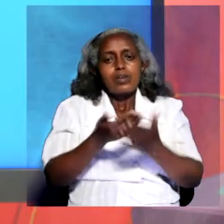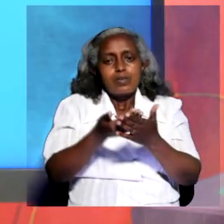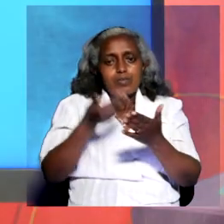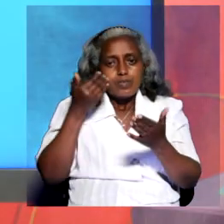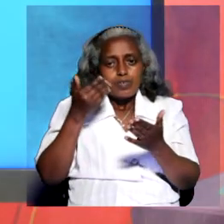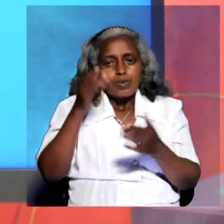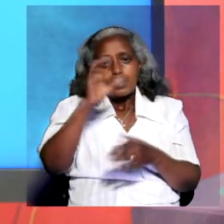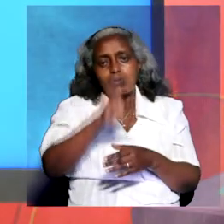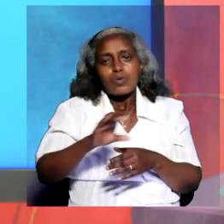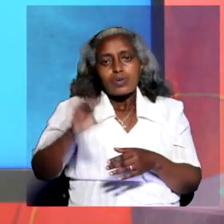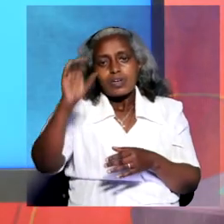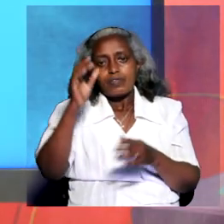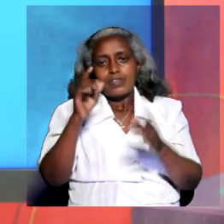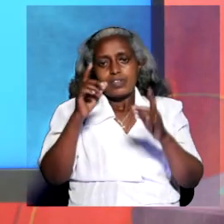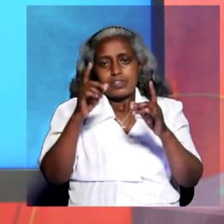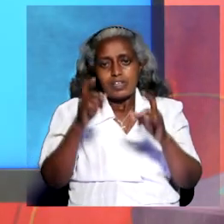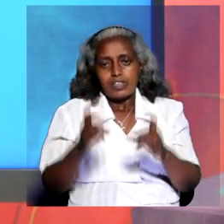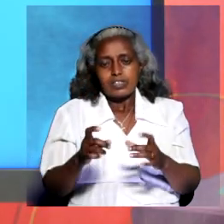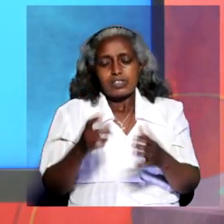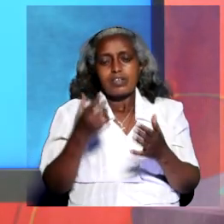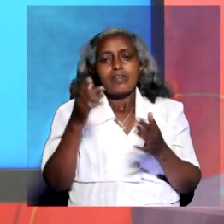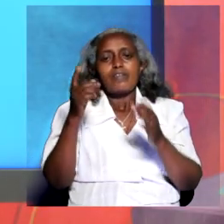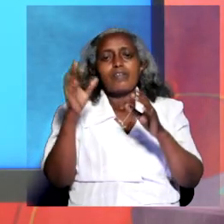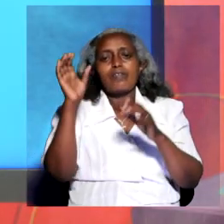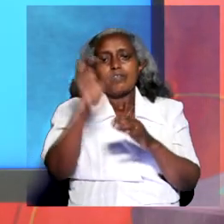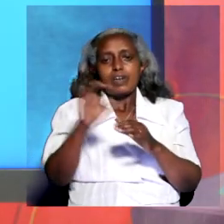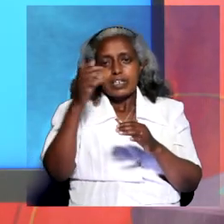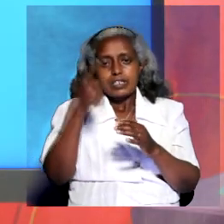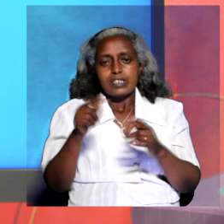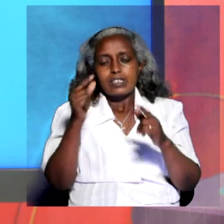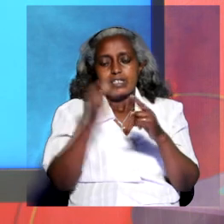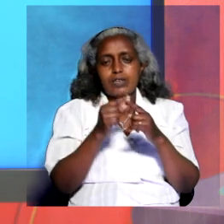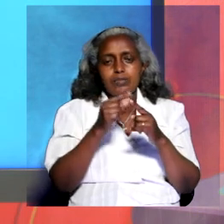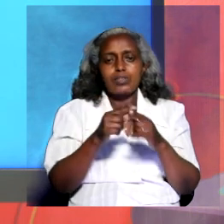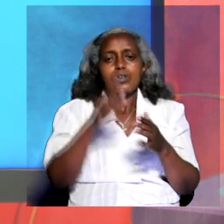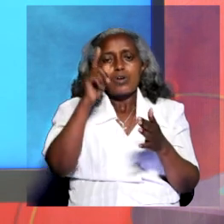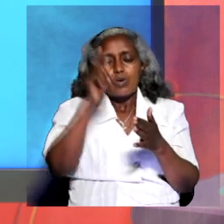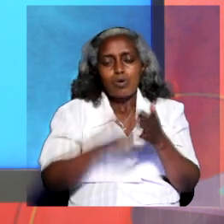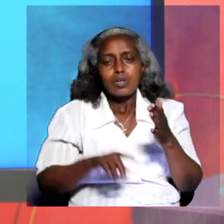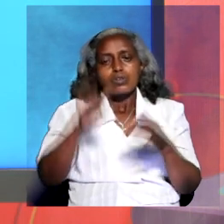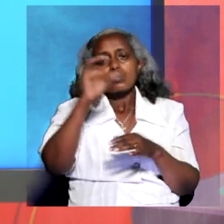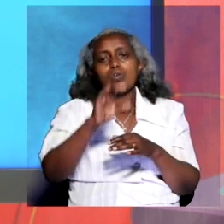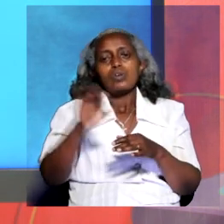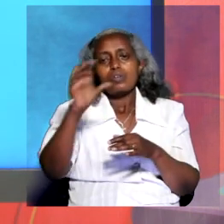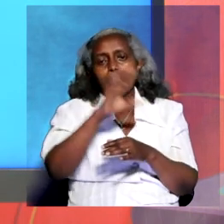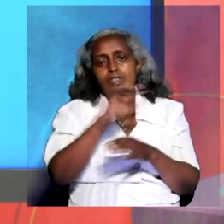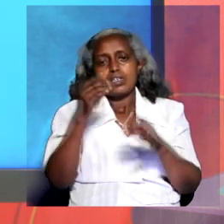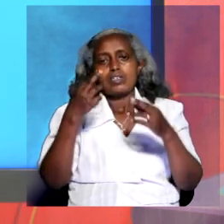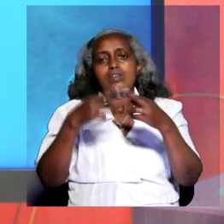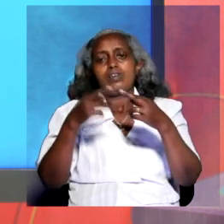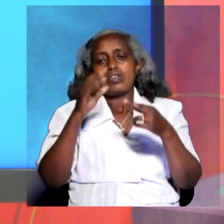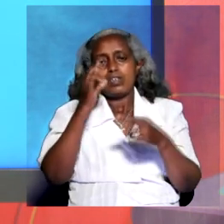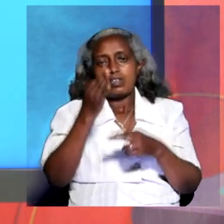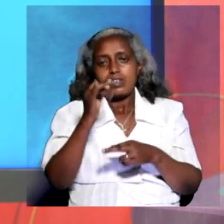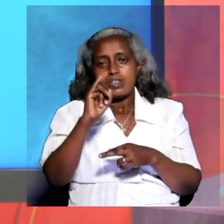Before concavity test, let's define the terms what concavity and inflection point